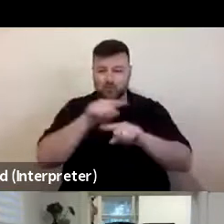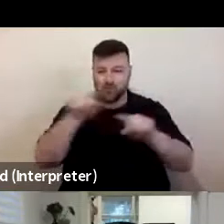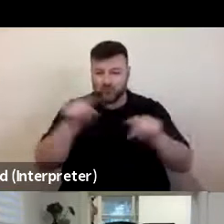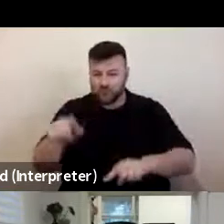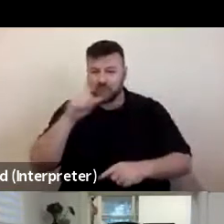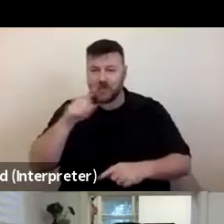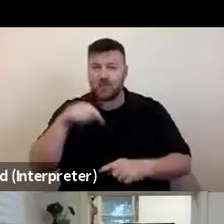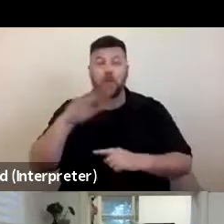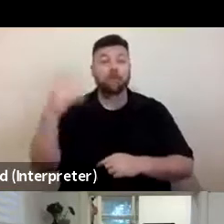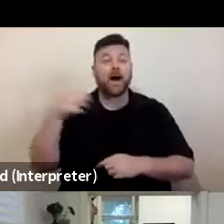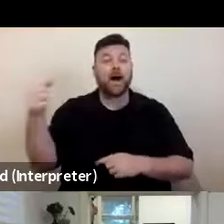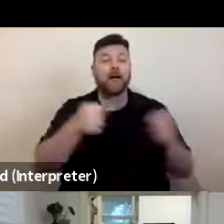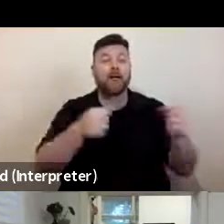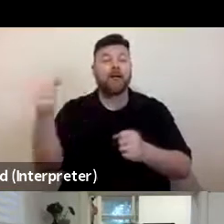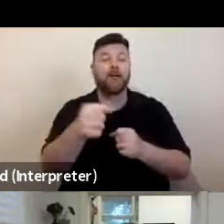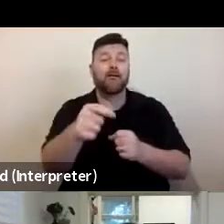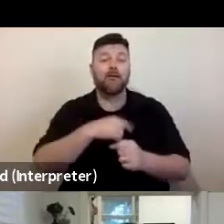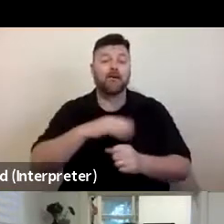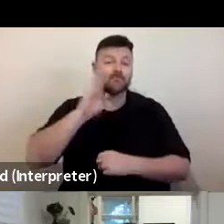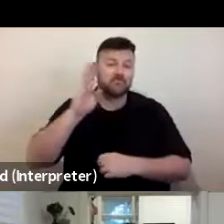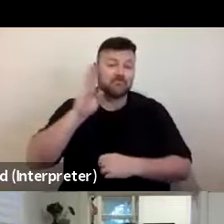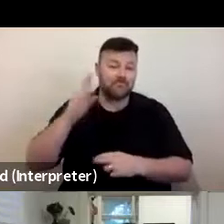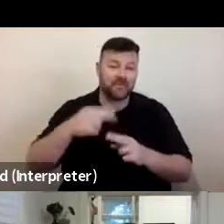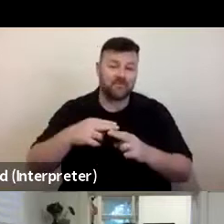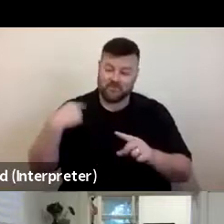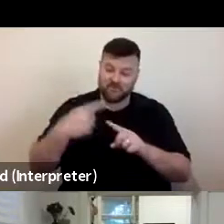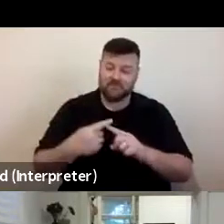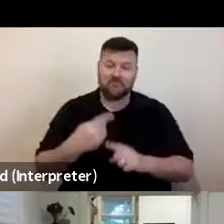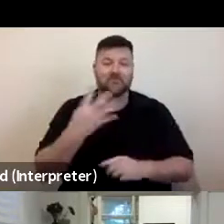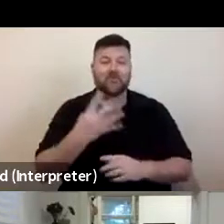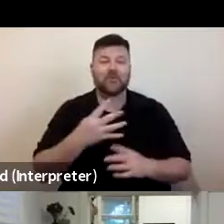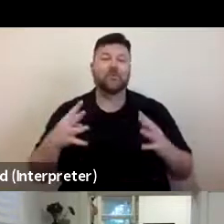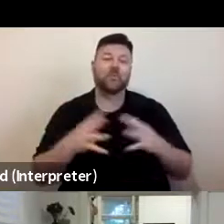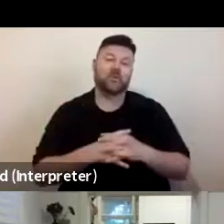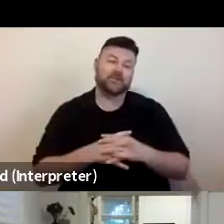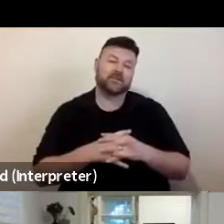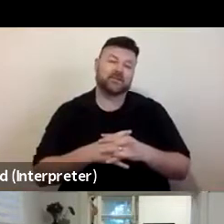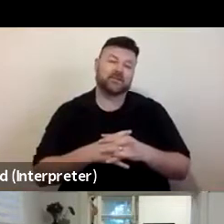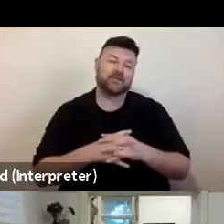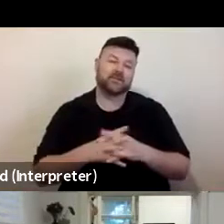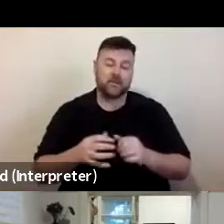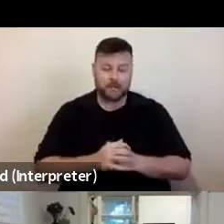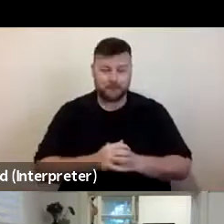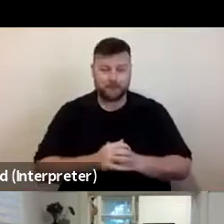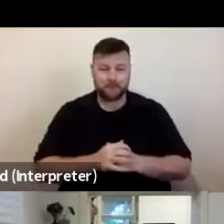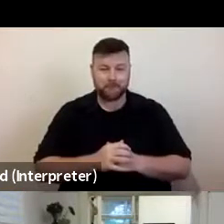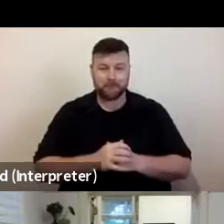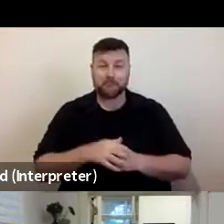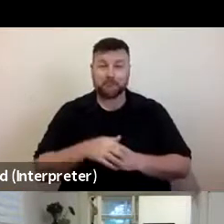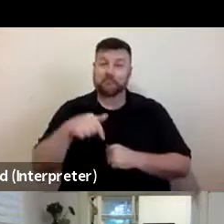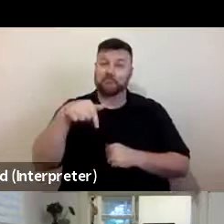us their time and expertise as panelists over the last 14 weeks. Our topic for this week is